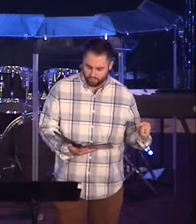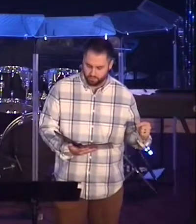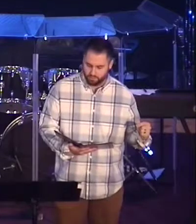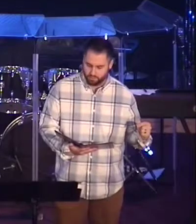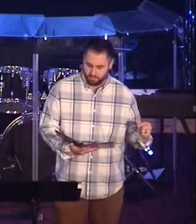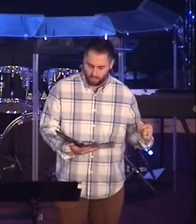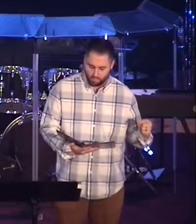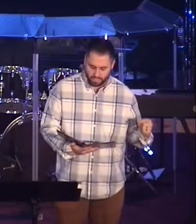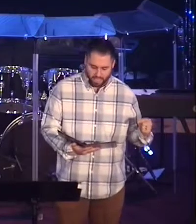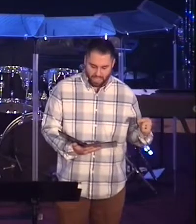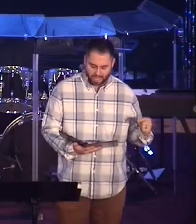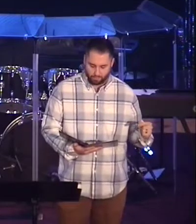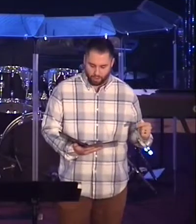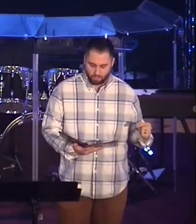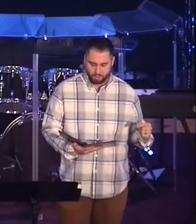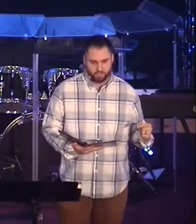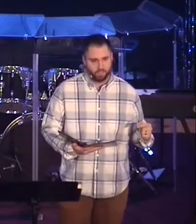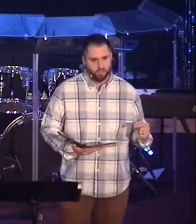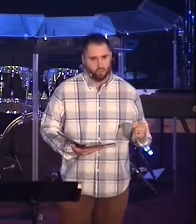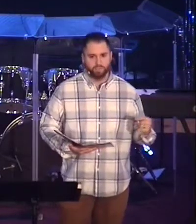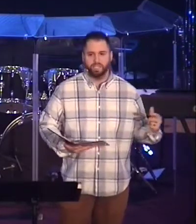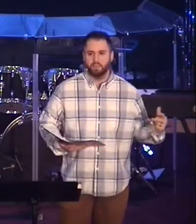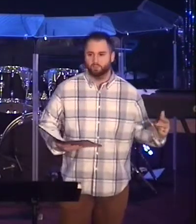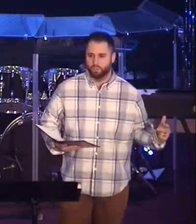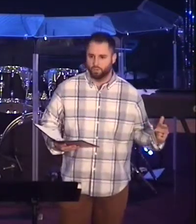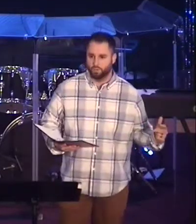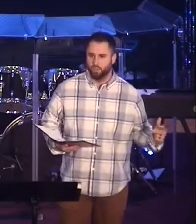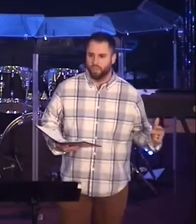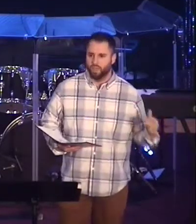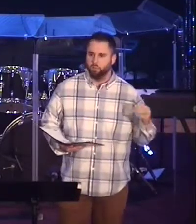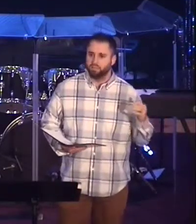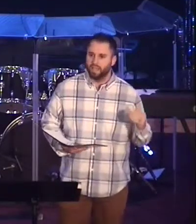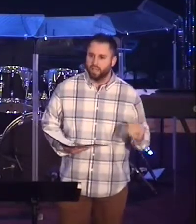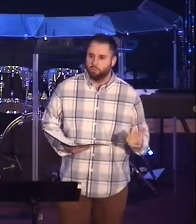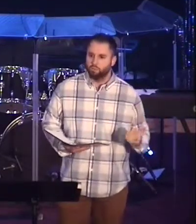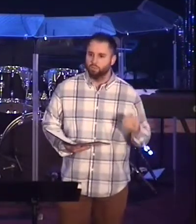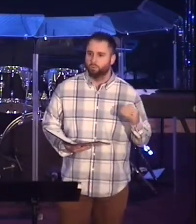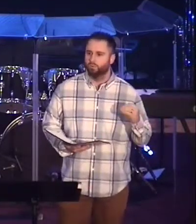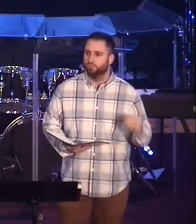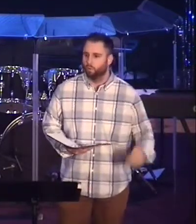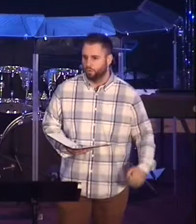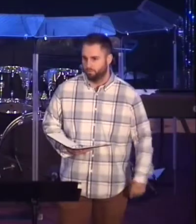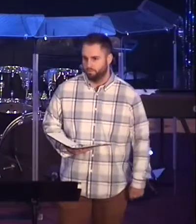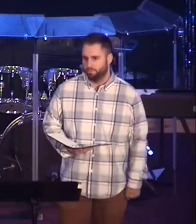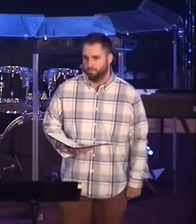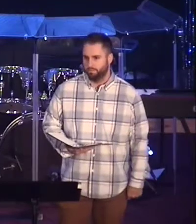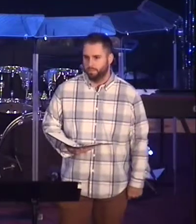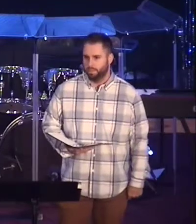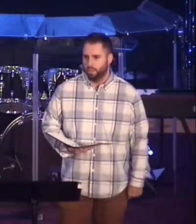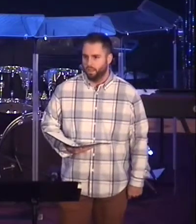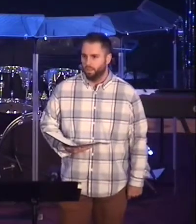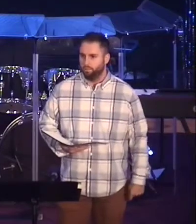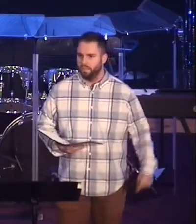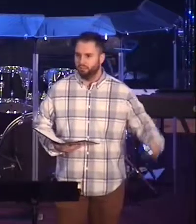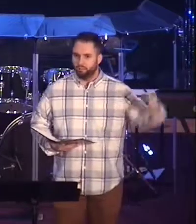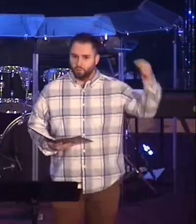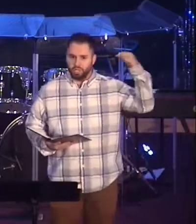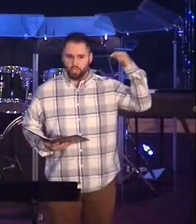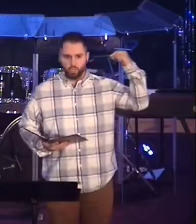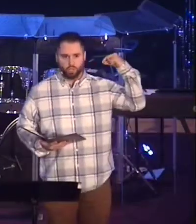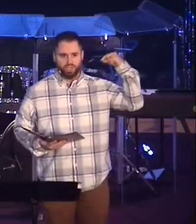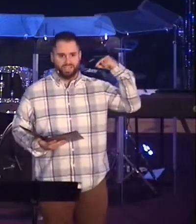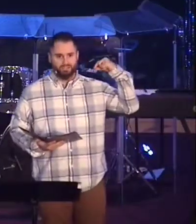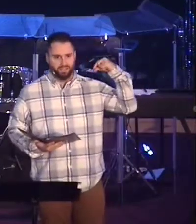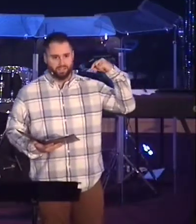assured that what God had promised, what was he able to do? He was able to perform. Being